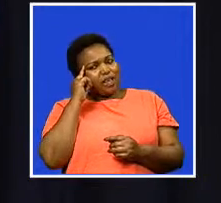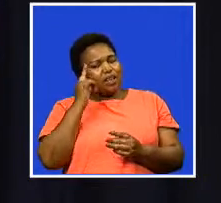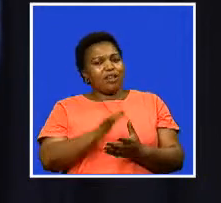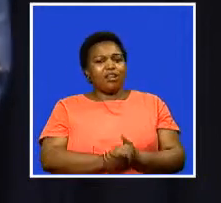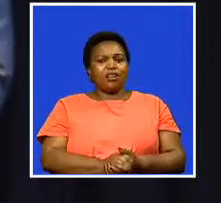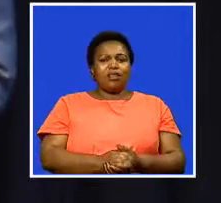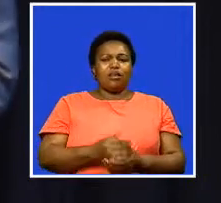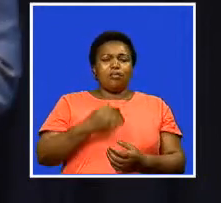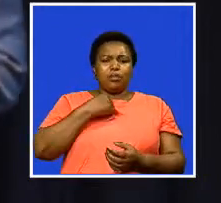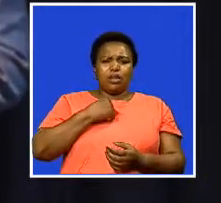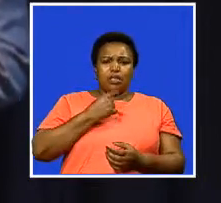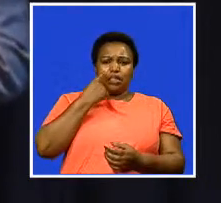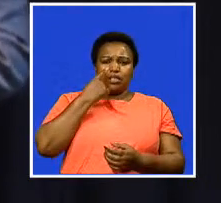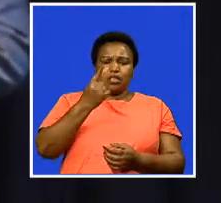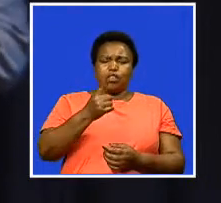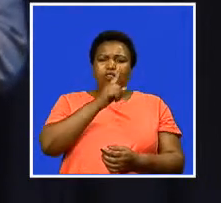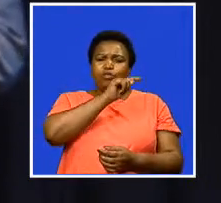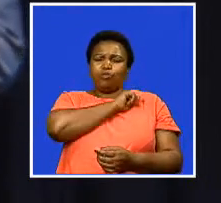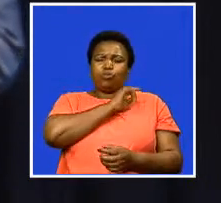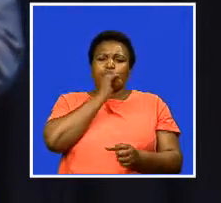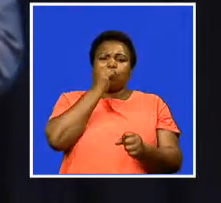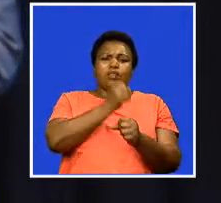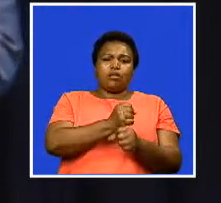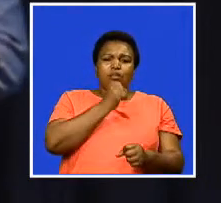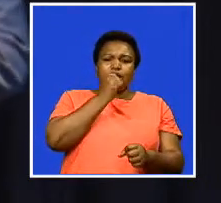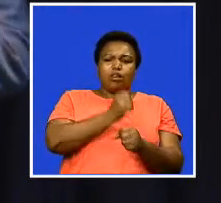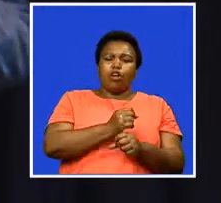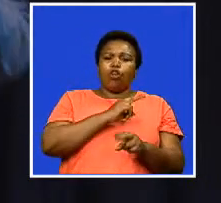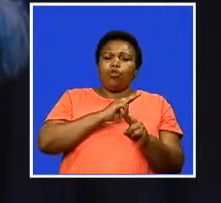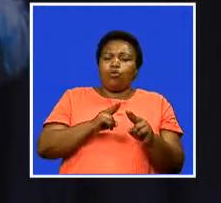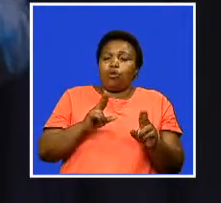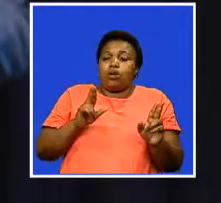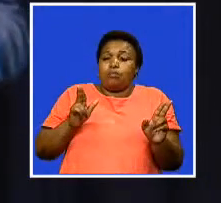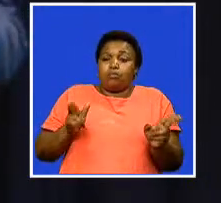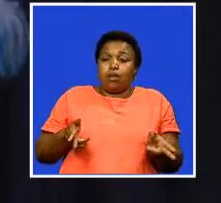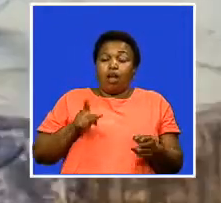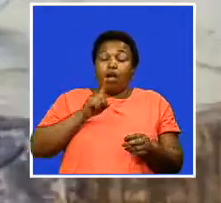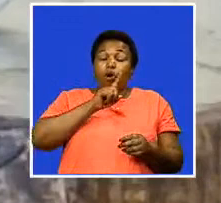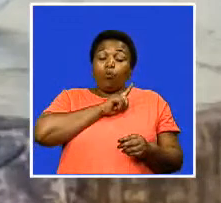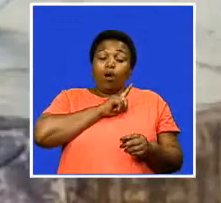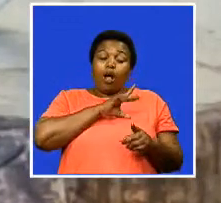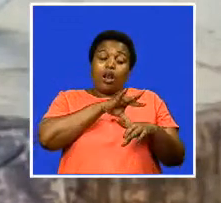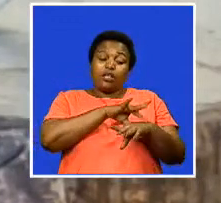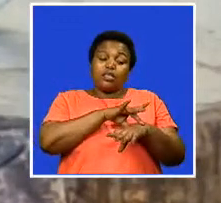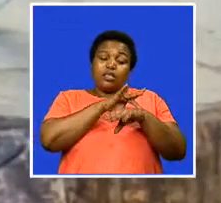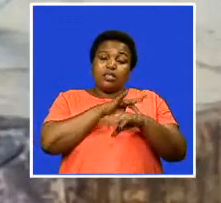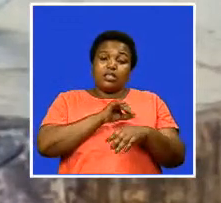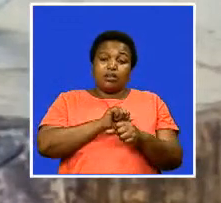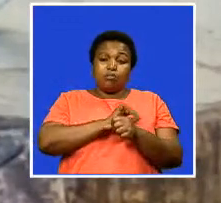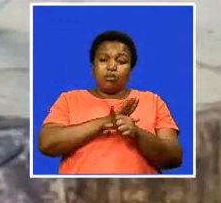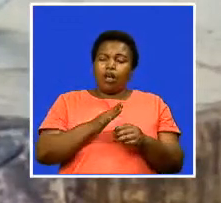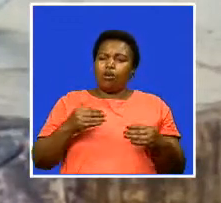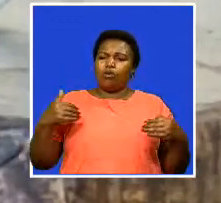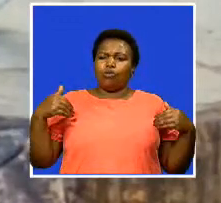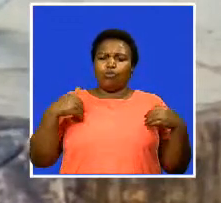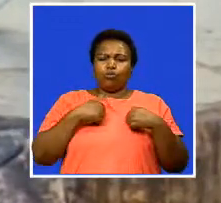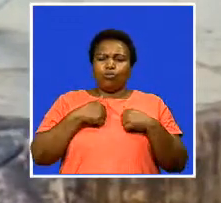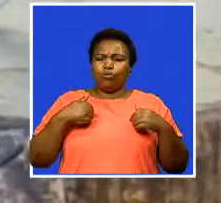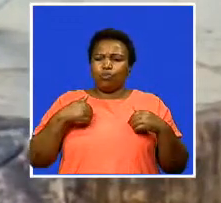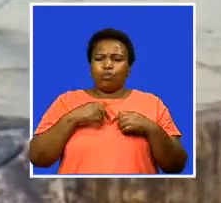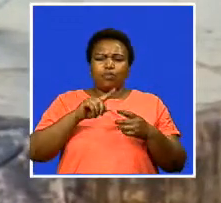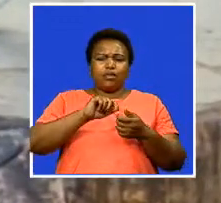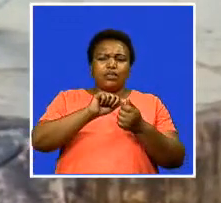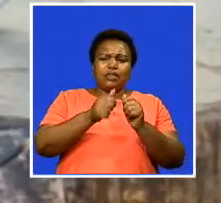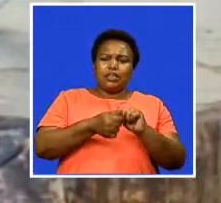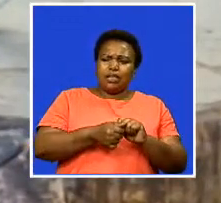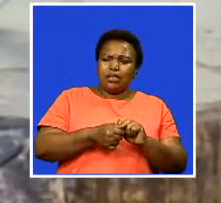lokuthi kuyasetshentwa ndunankulu kaku gahlalwa ngoba lesifo sihlasela umkhuhlane uhlasele untshintshe indlela